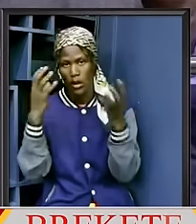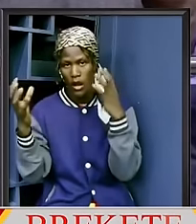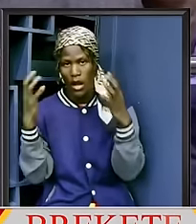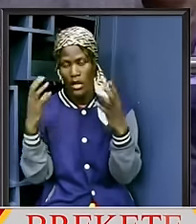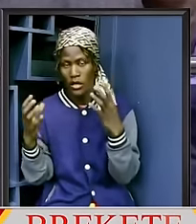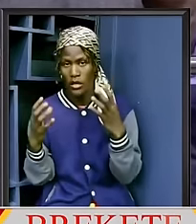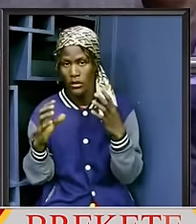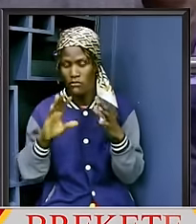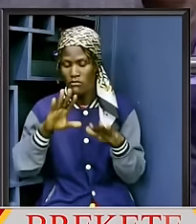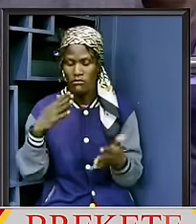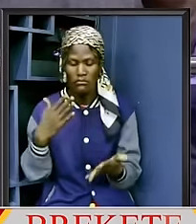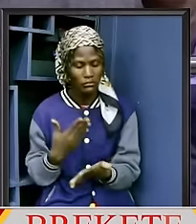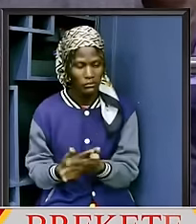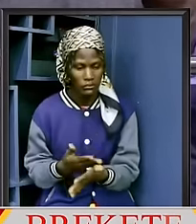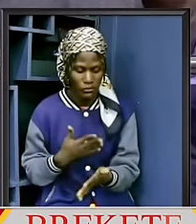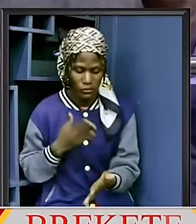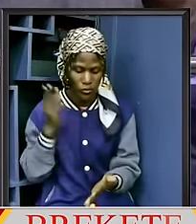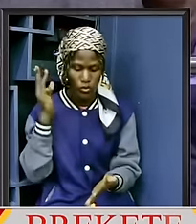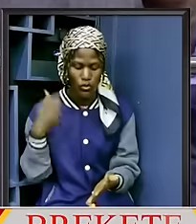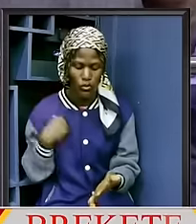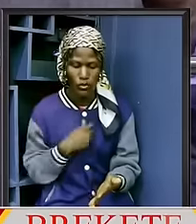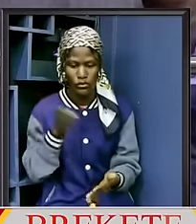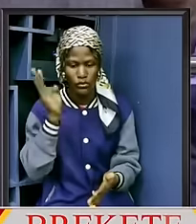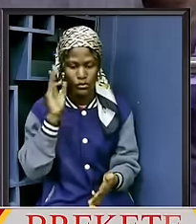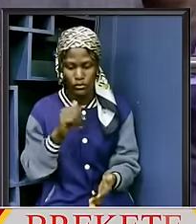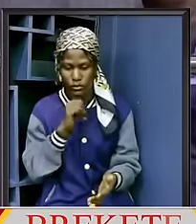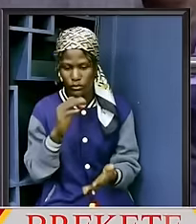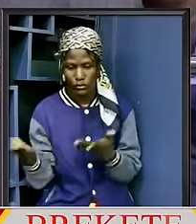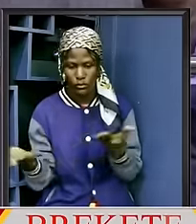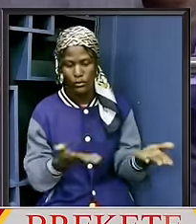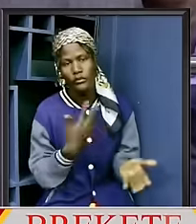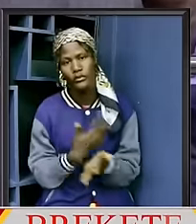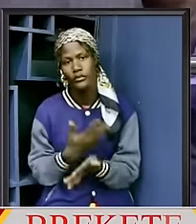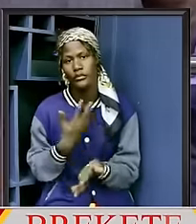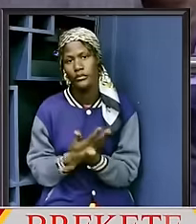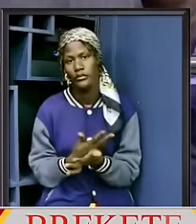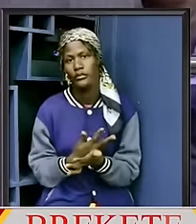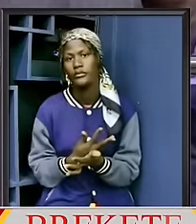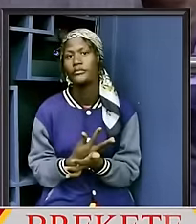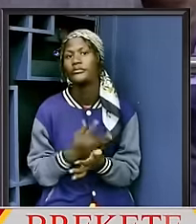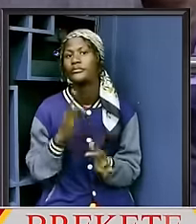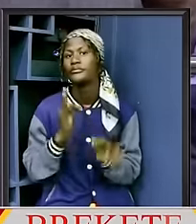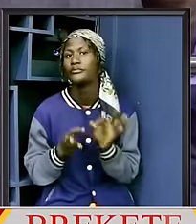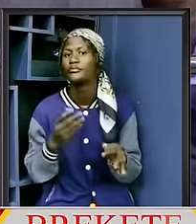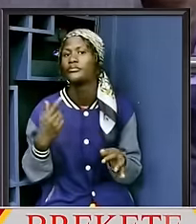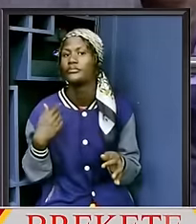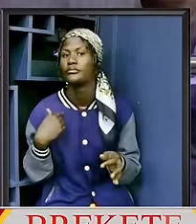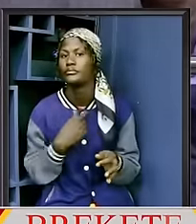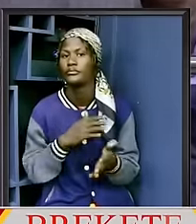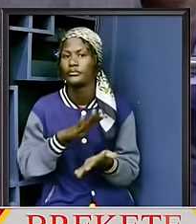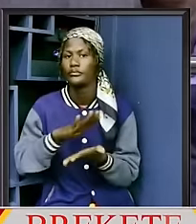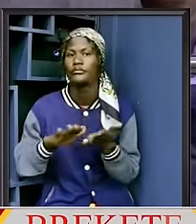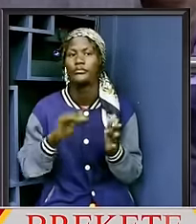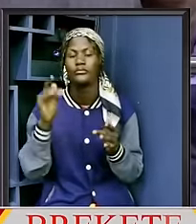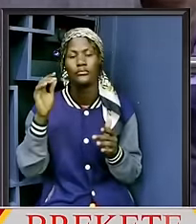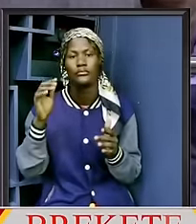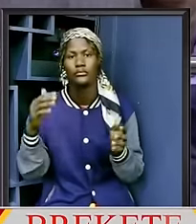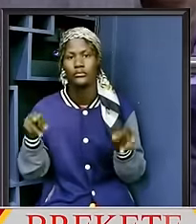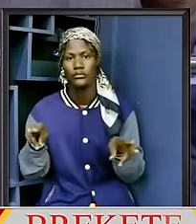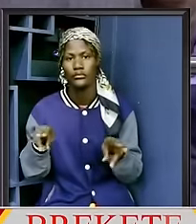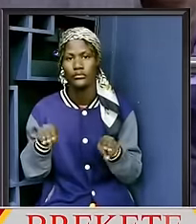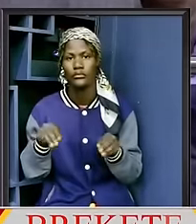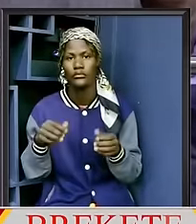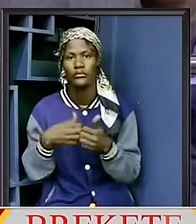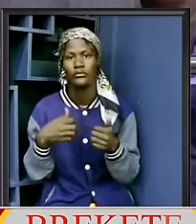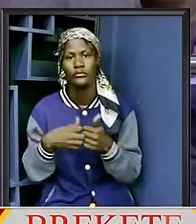we'll come every day, we'll not bring money. We'll still go back again. So now, since we are on the field, we meet a lot of microfinance. Though our